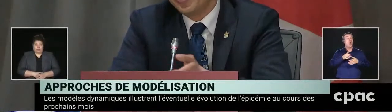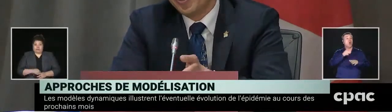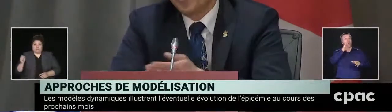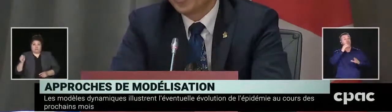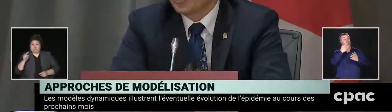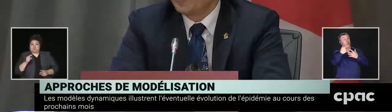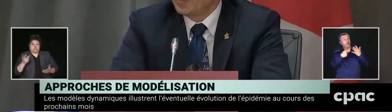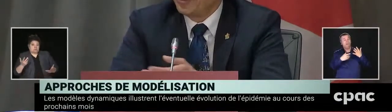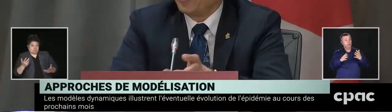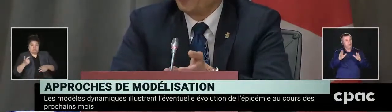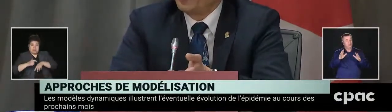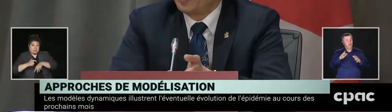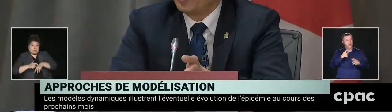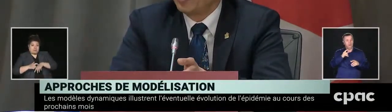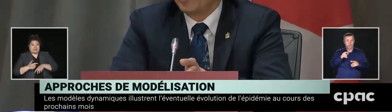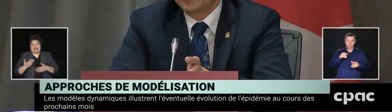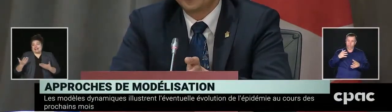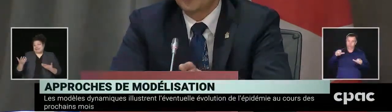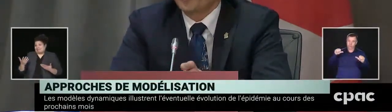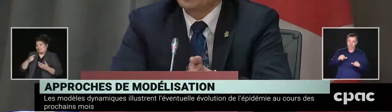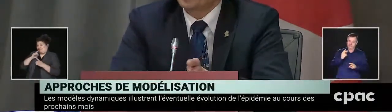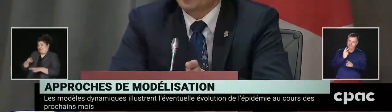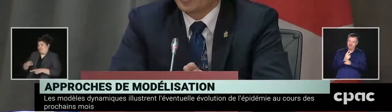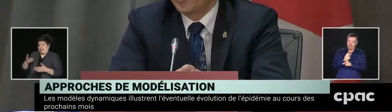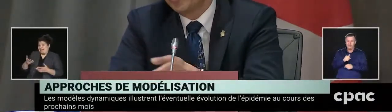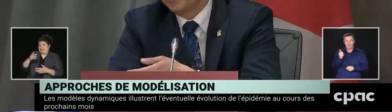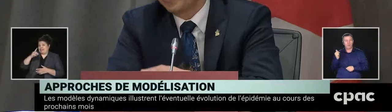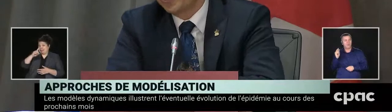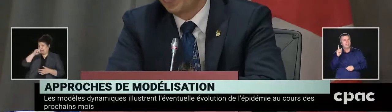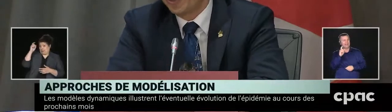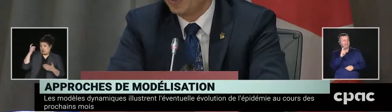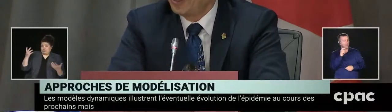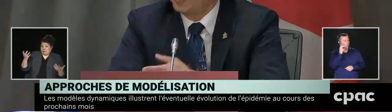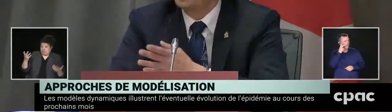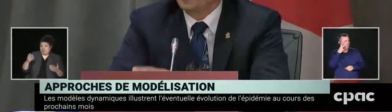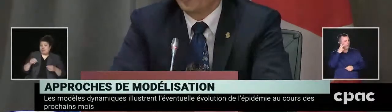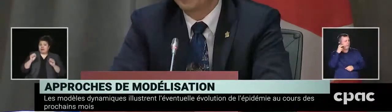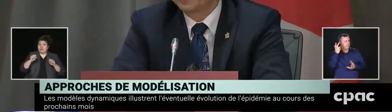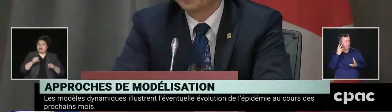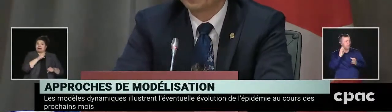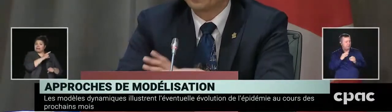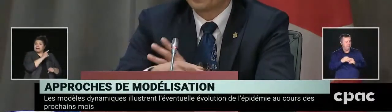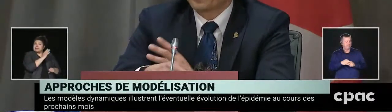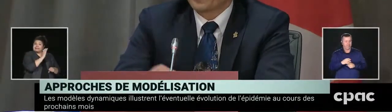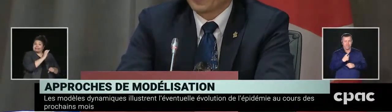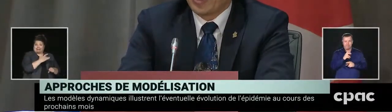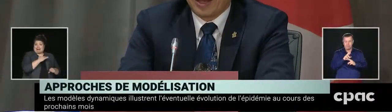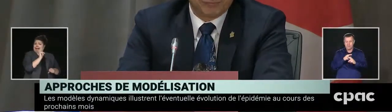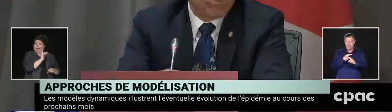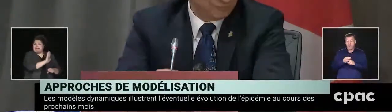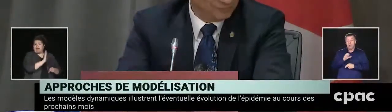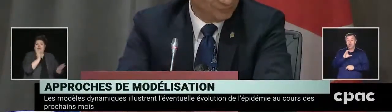of the country, British Columbia, I think it would be considered a perpetual summer compared to the north.